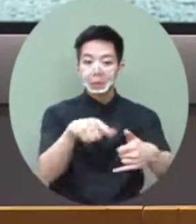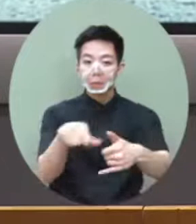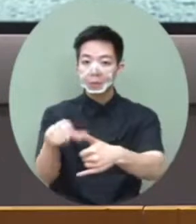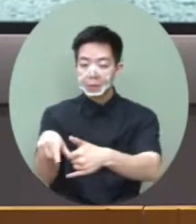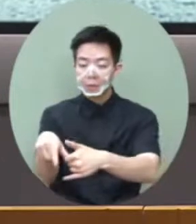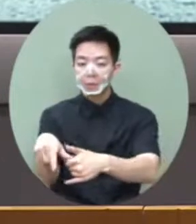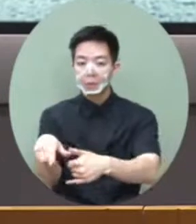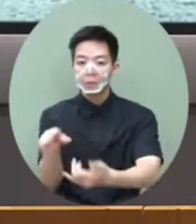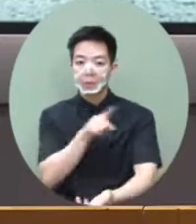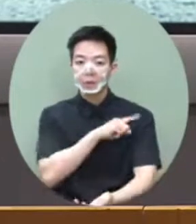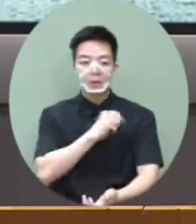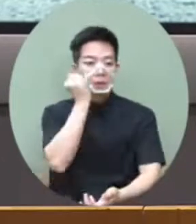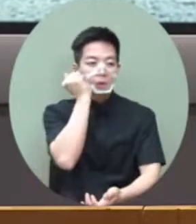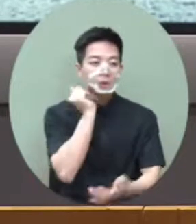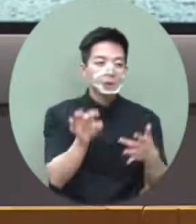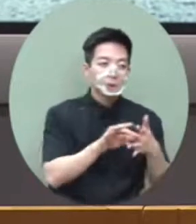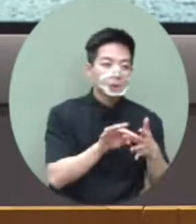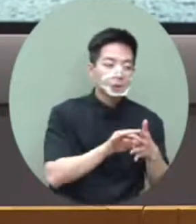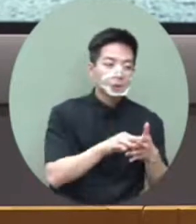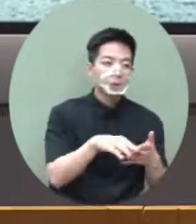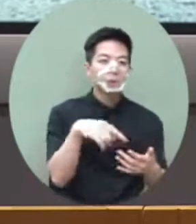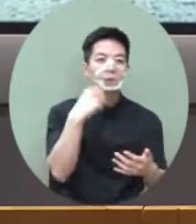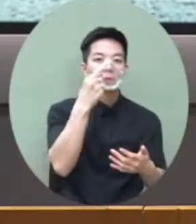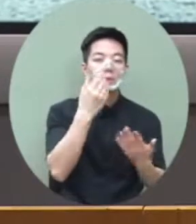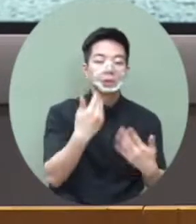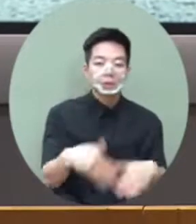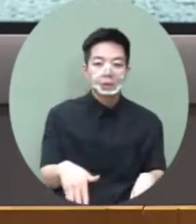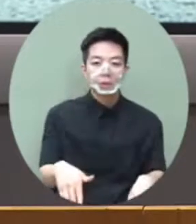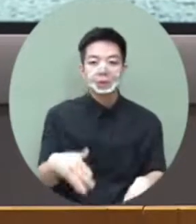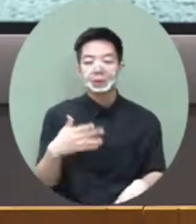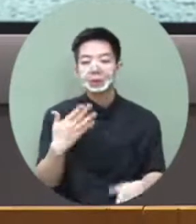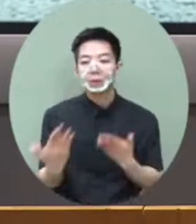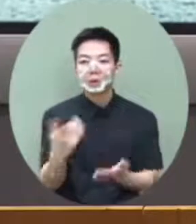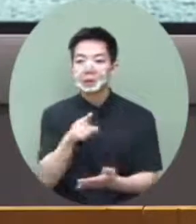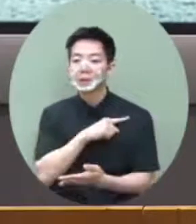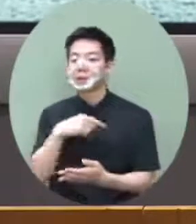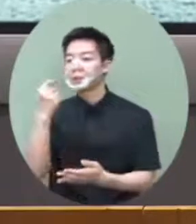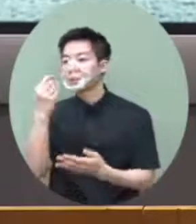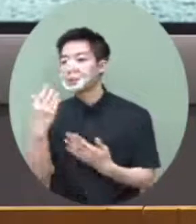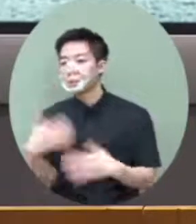Of course, there are cases